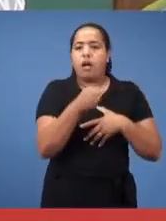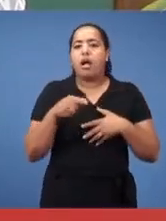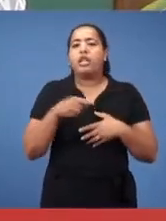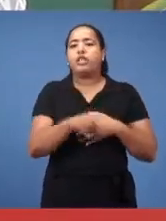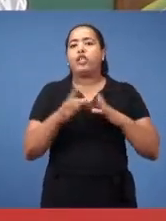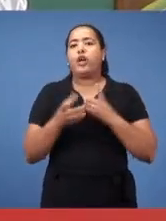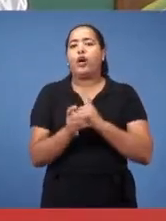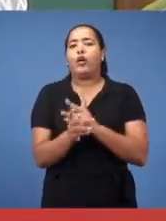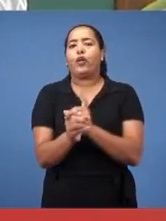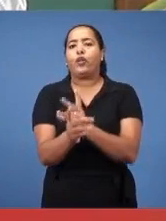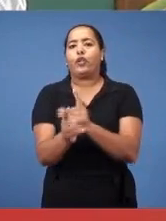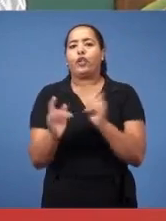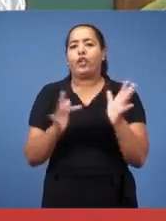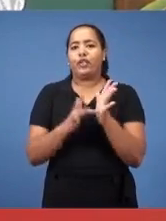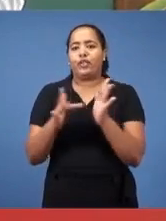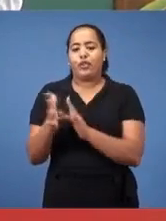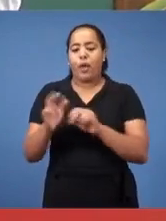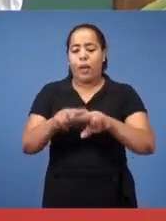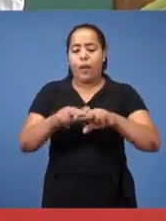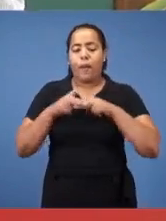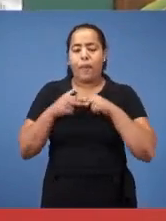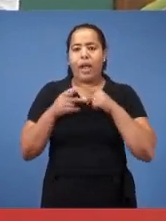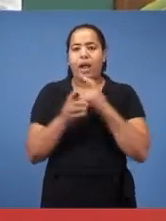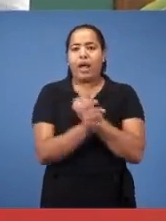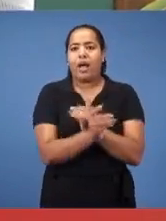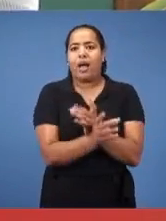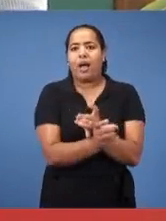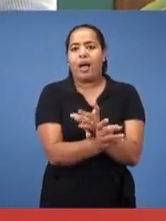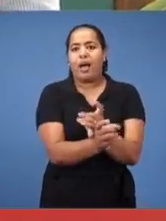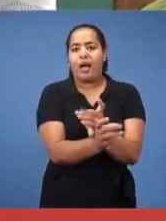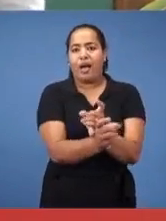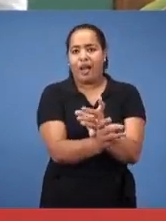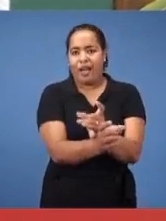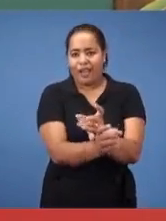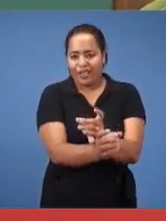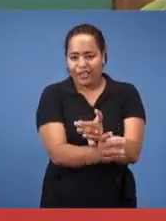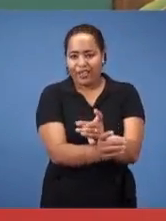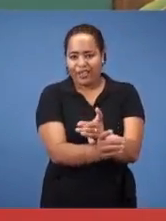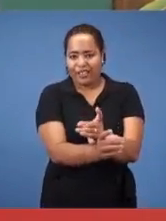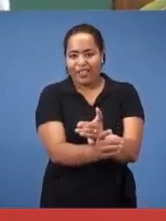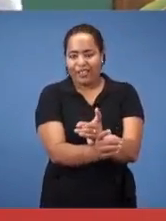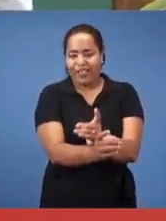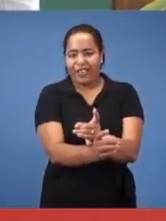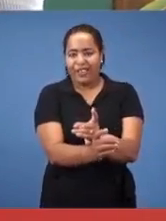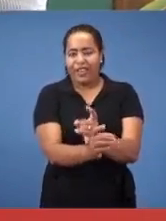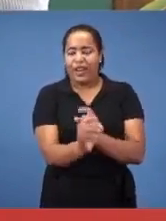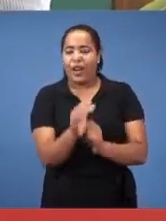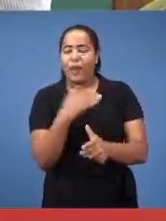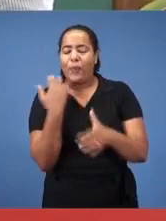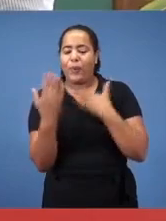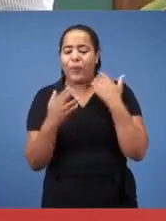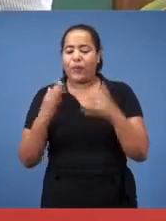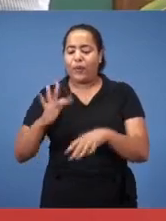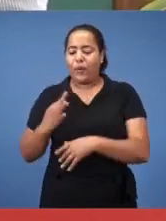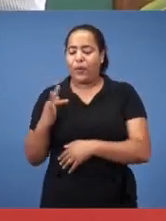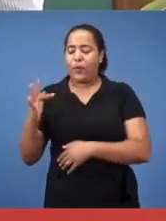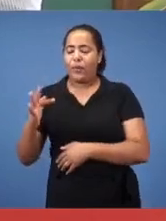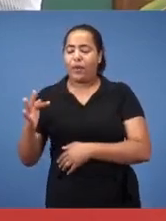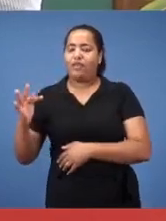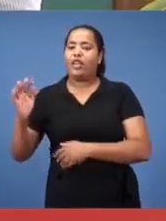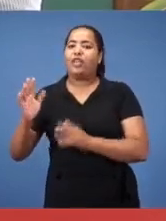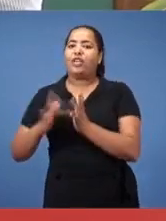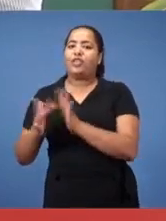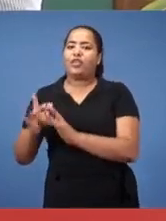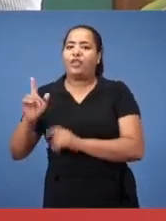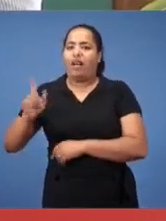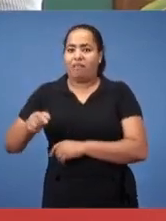had the doctrine which was Jesus. And because of that doctrine, they are killed. And the soon for them was they died in